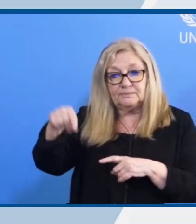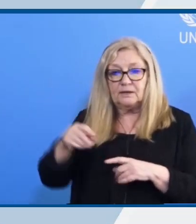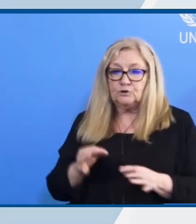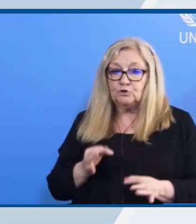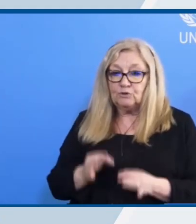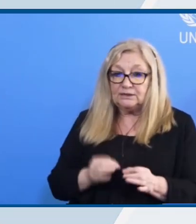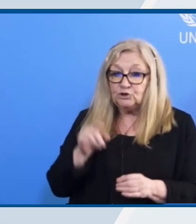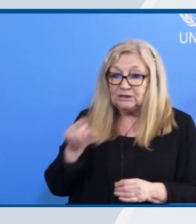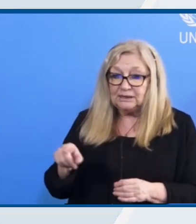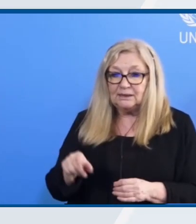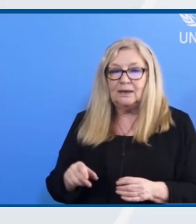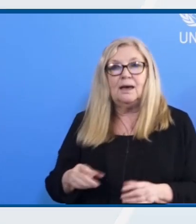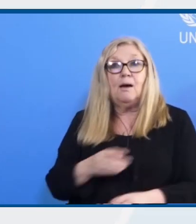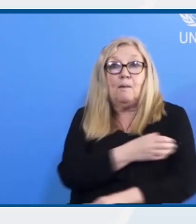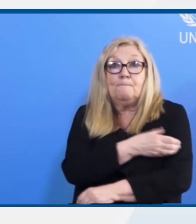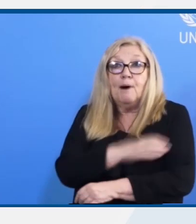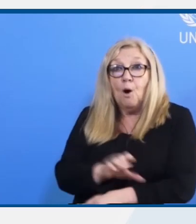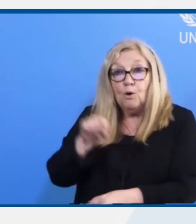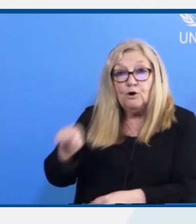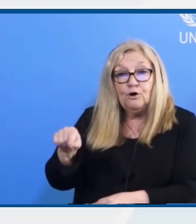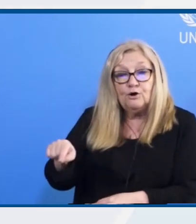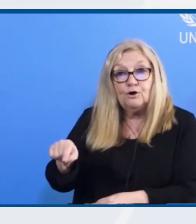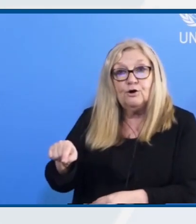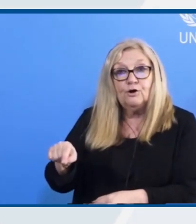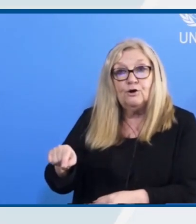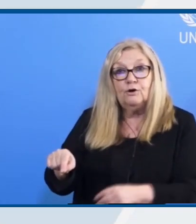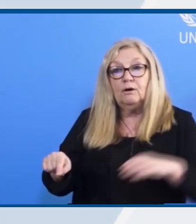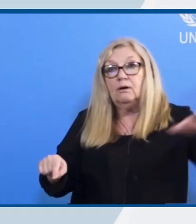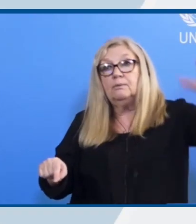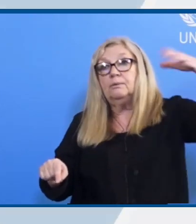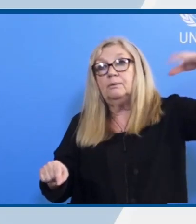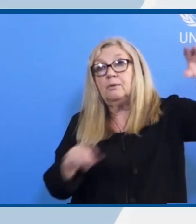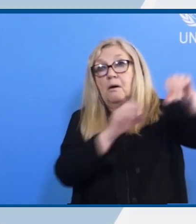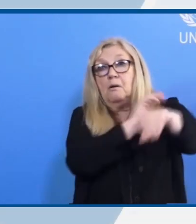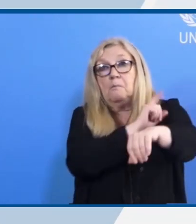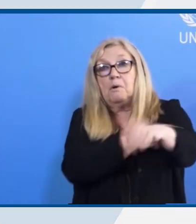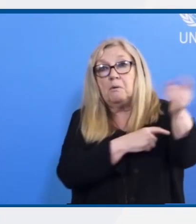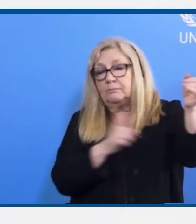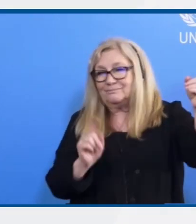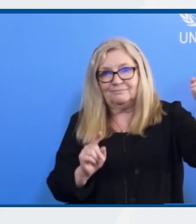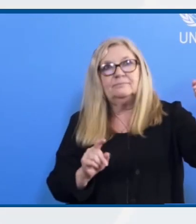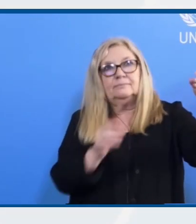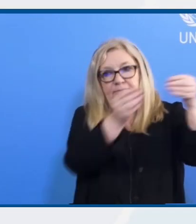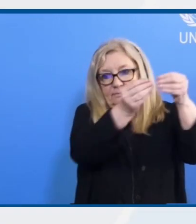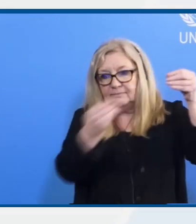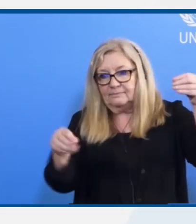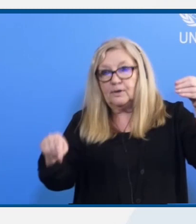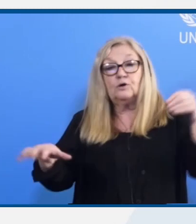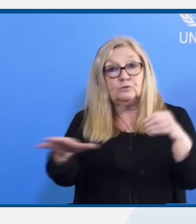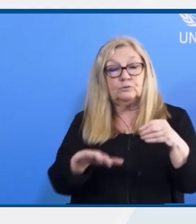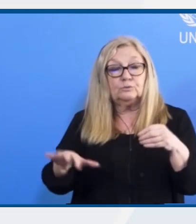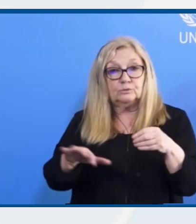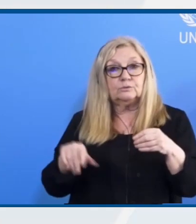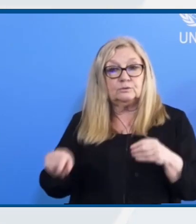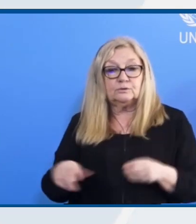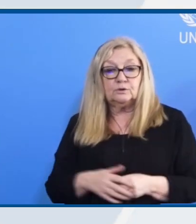more authority to local governments for providing support, resources, adequate resources for their action. And then